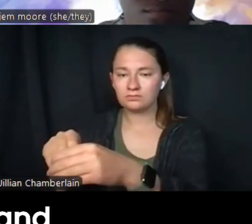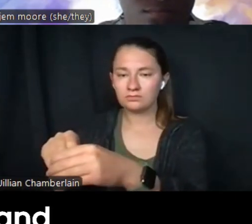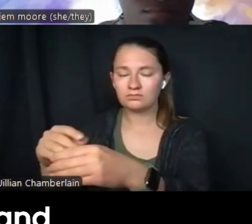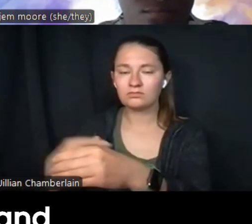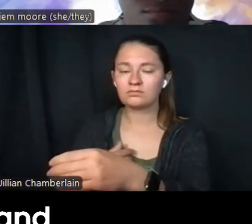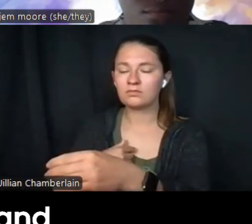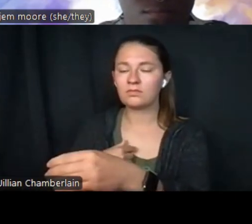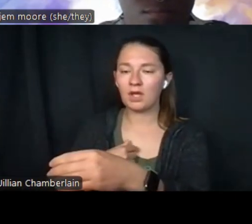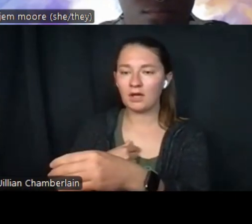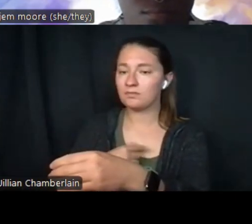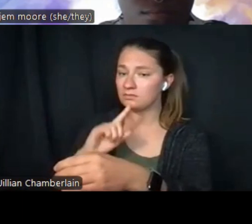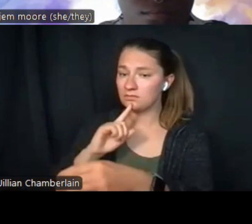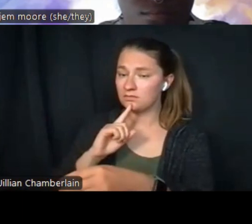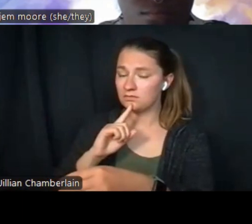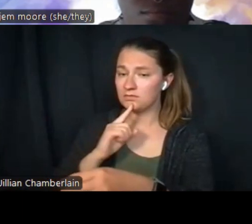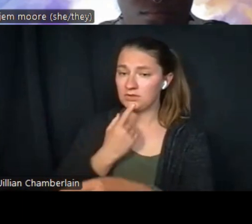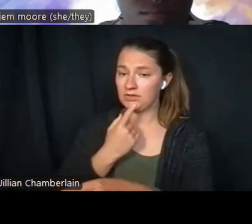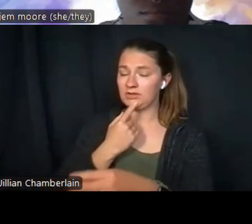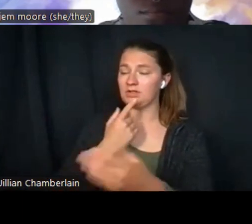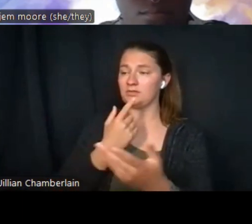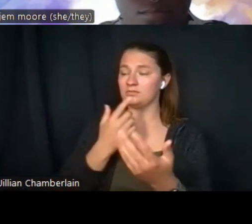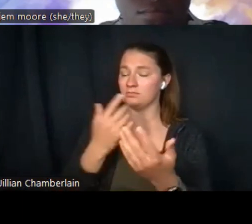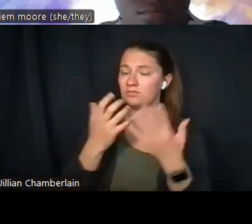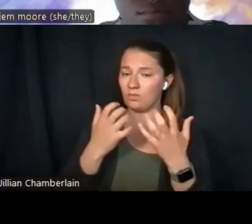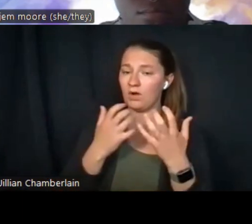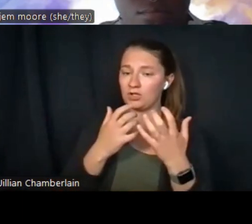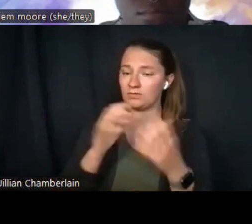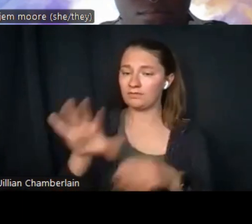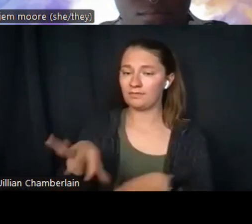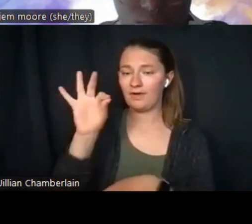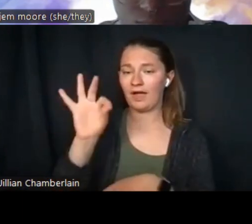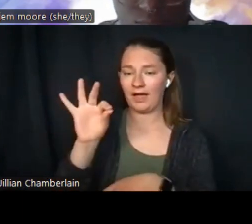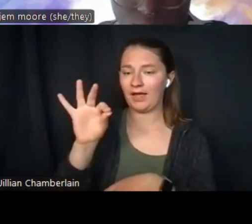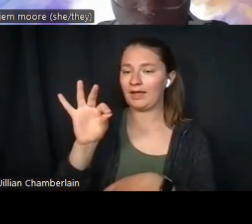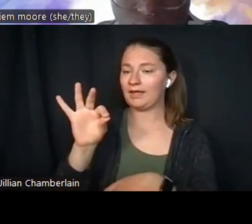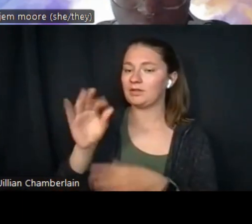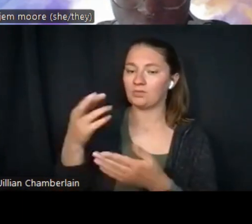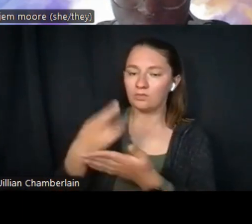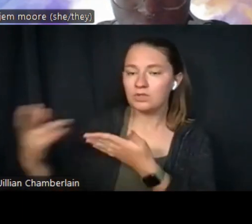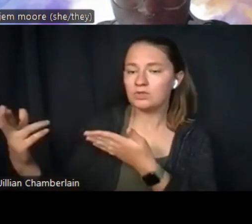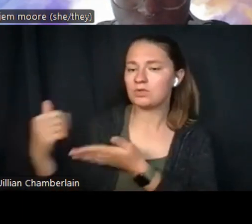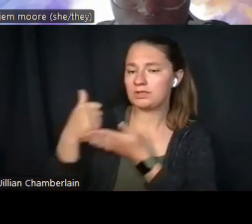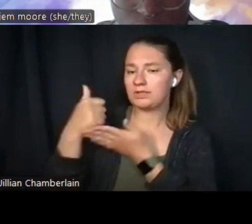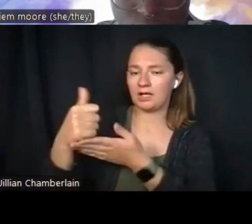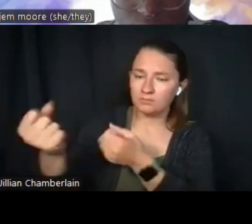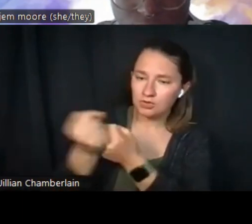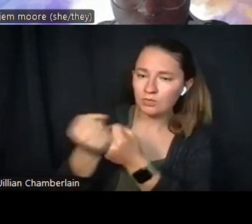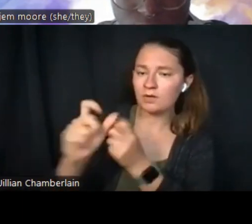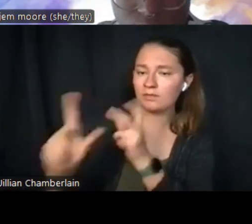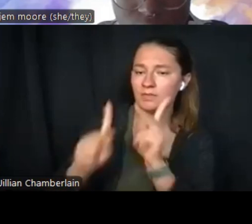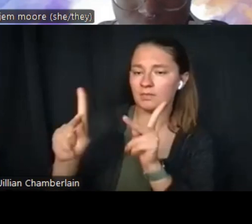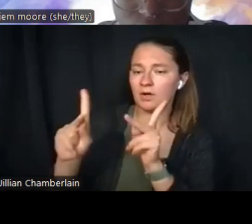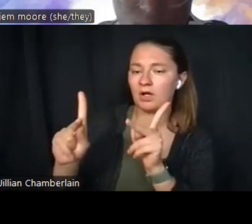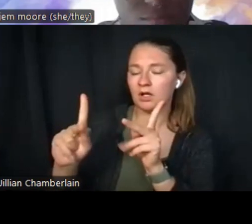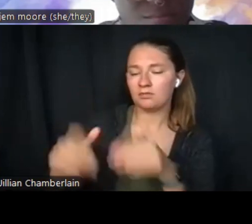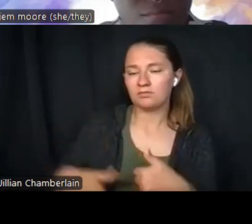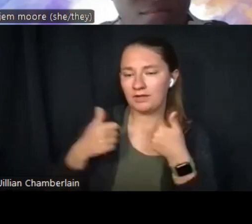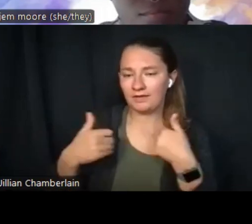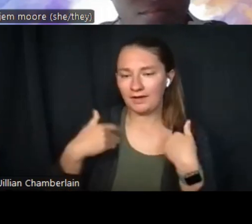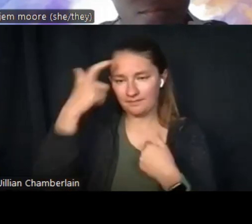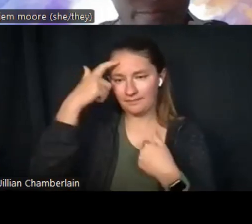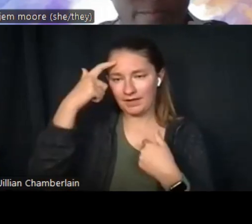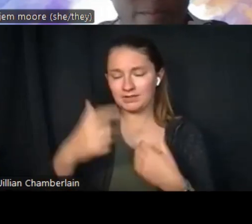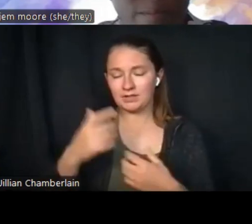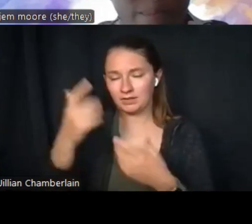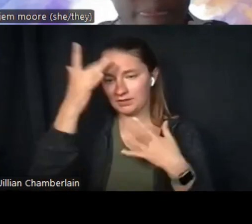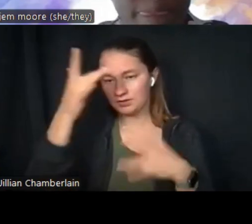at developing and finding resources for people living with IDD and mental illness. And I have PTSD as well. And